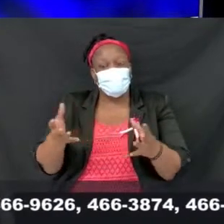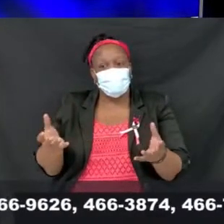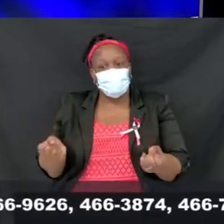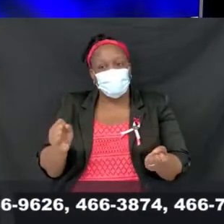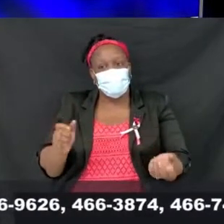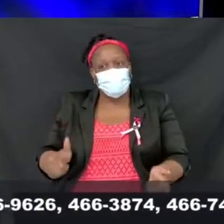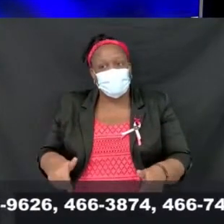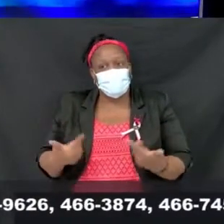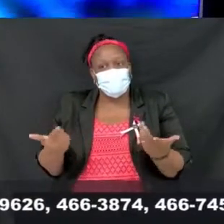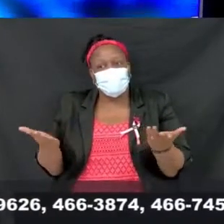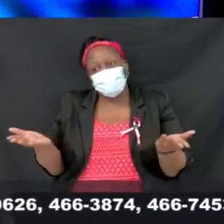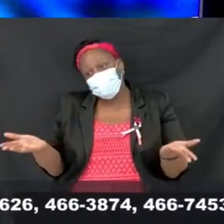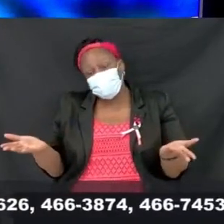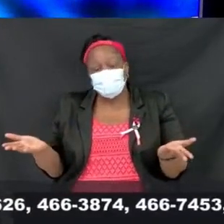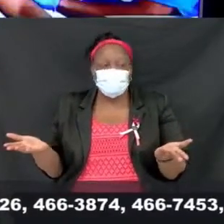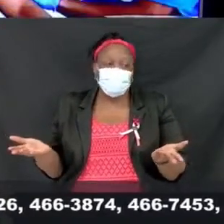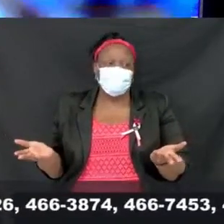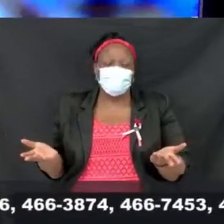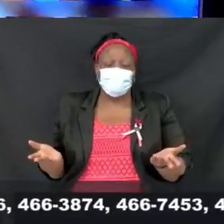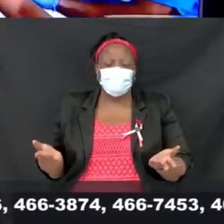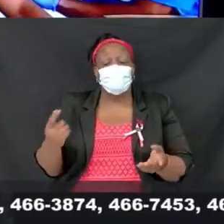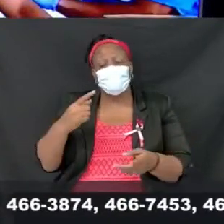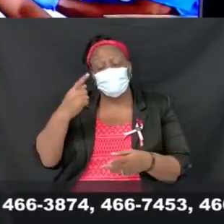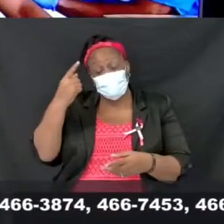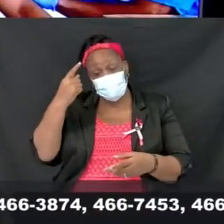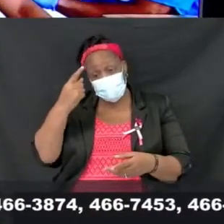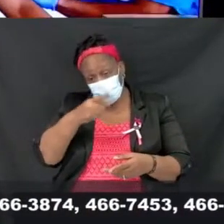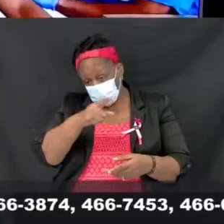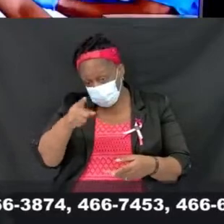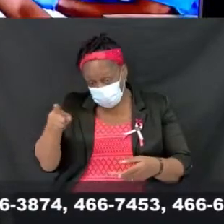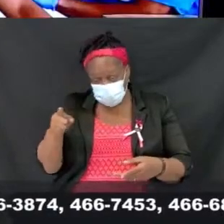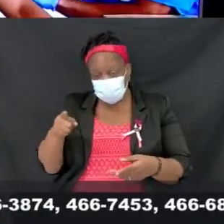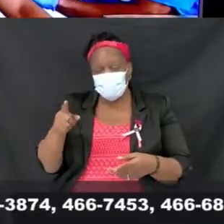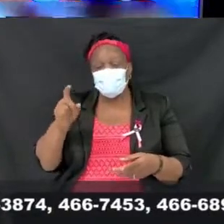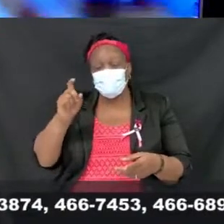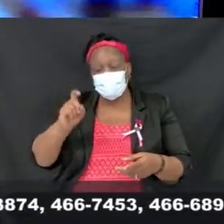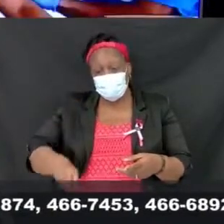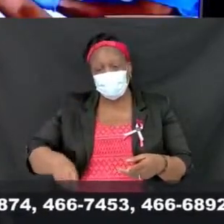now. And at the end of the day, you have to make that personal decision.